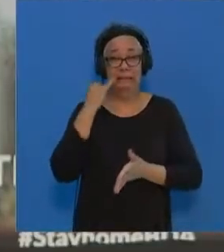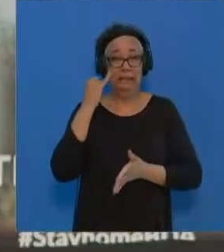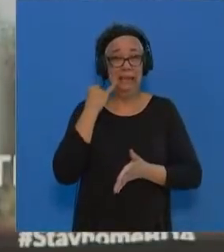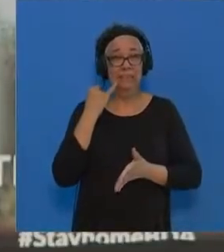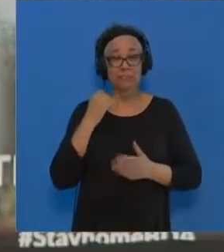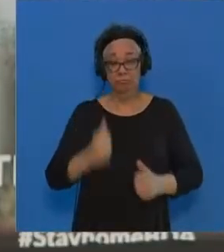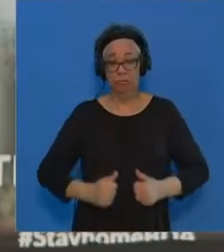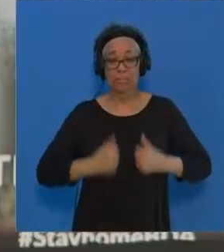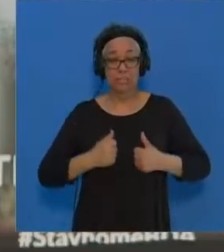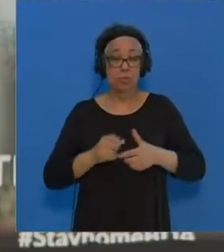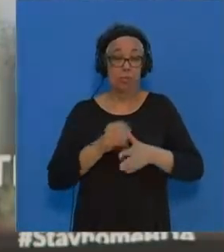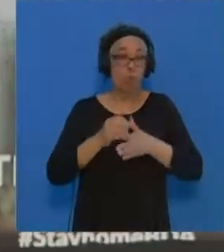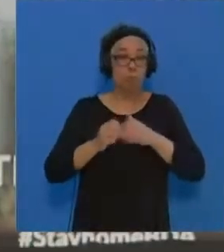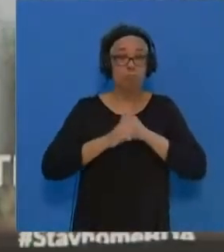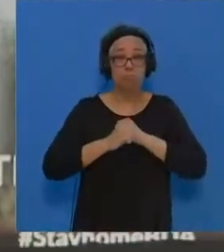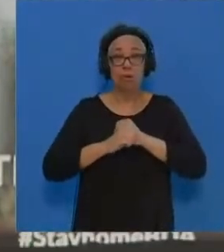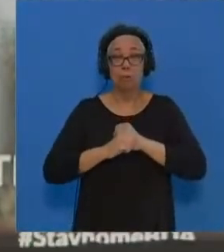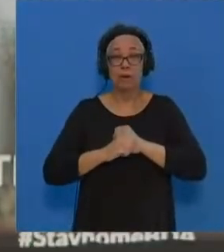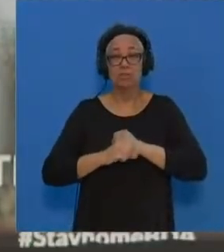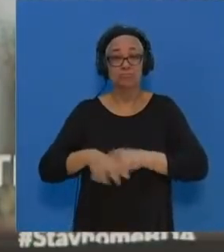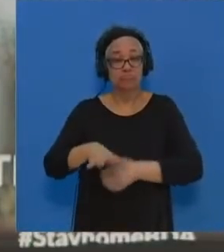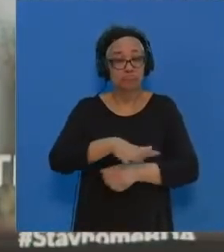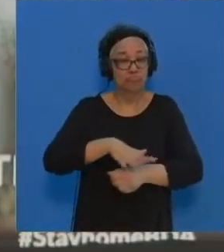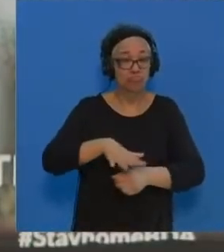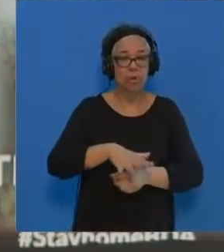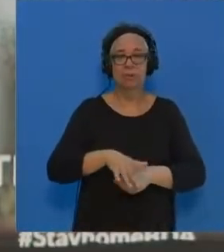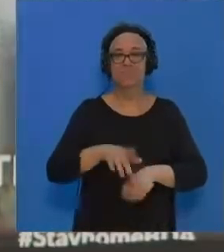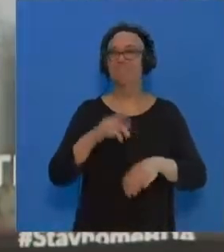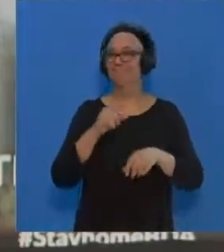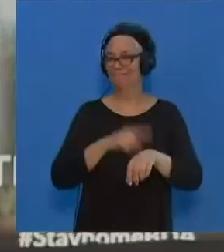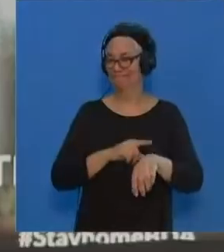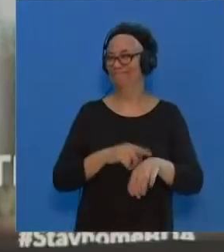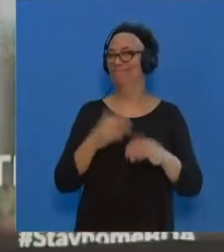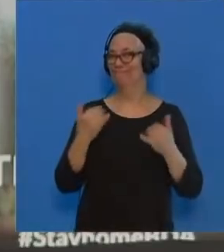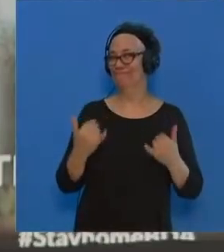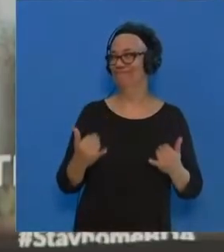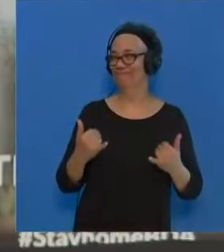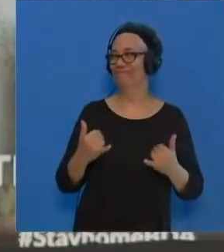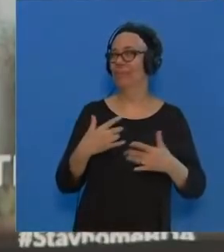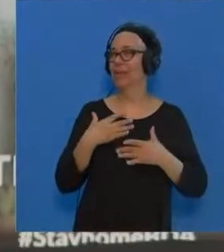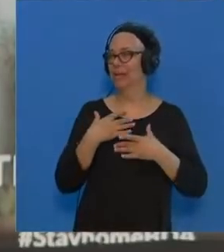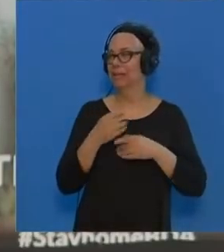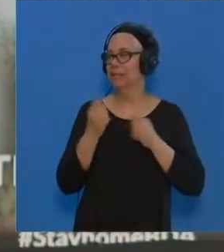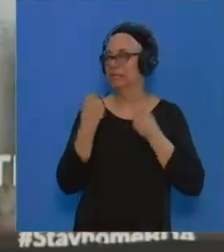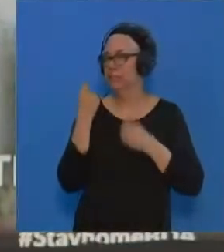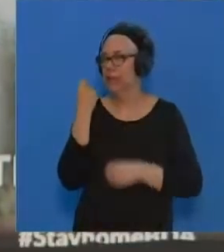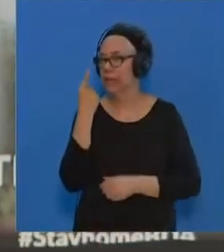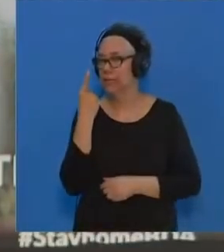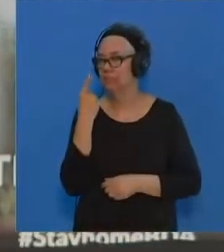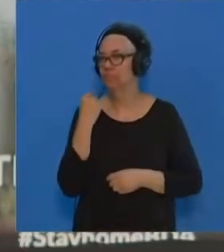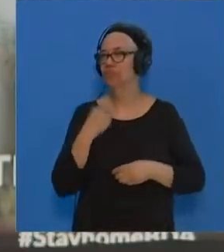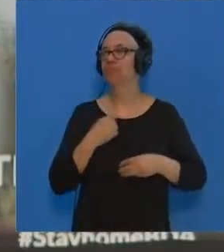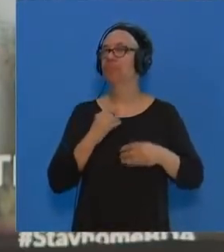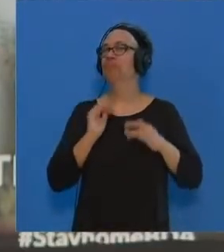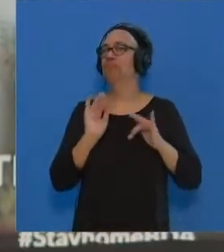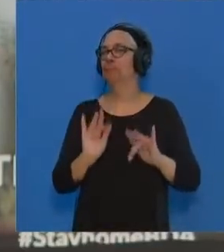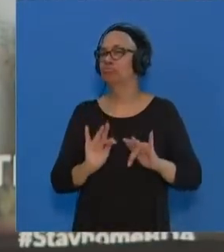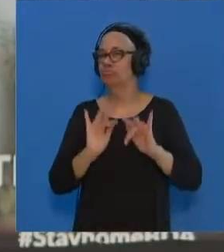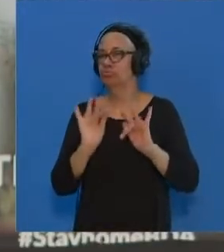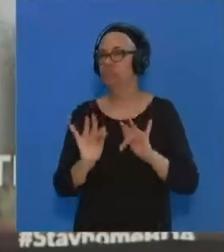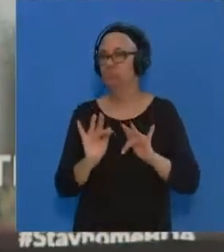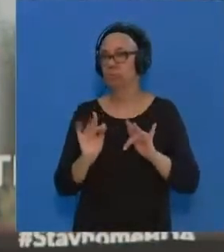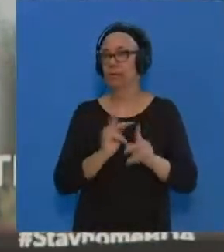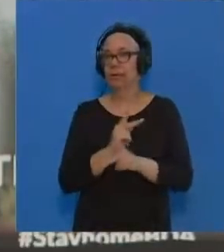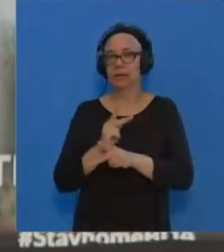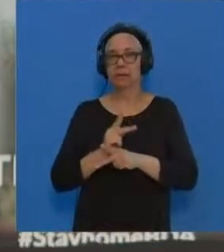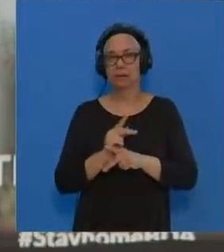property. And I want to say that this is the time for all of us in Bermuda to be understanding, supportive, and compassionate where we are able to do